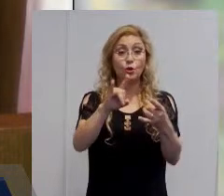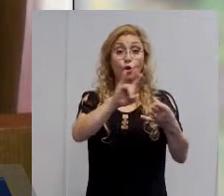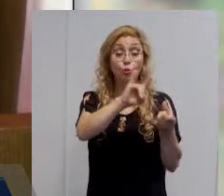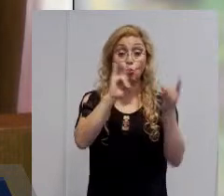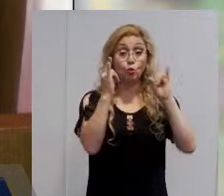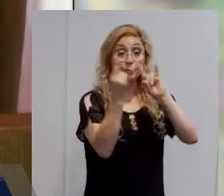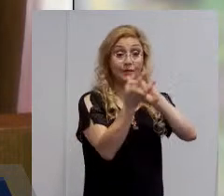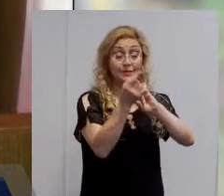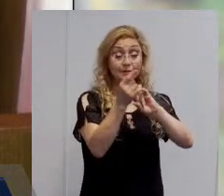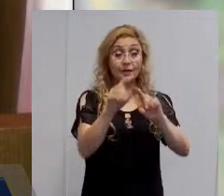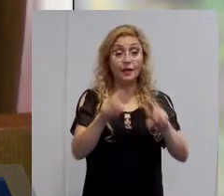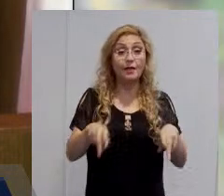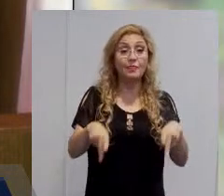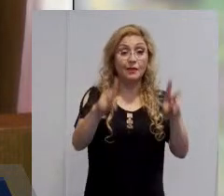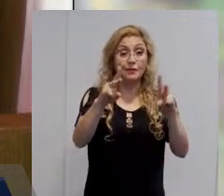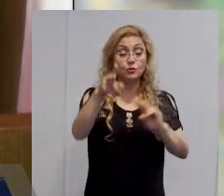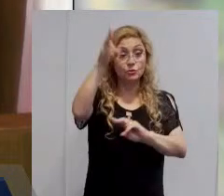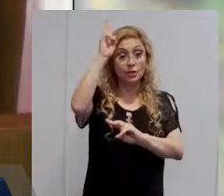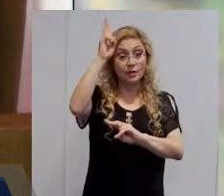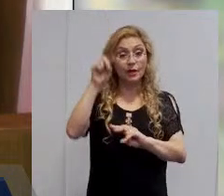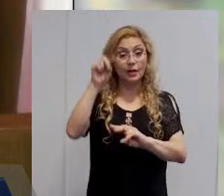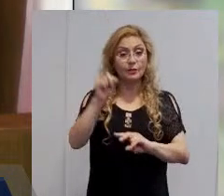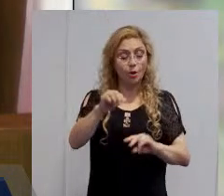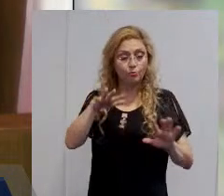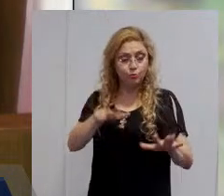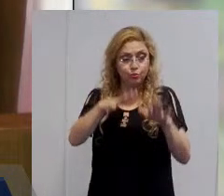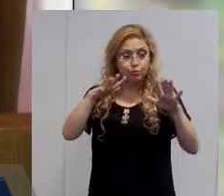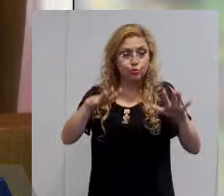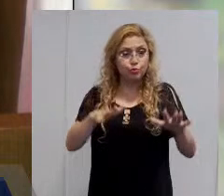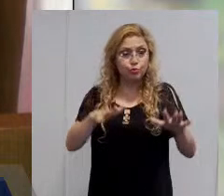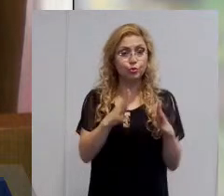Declaration on the Rights of Indigenous Peoples.